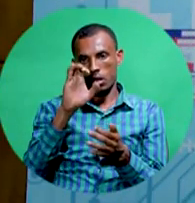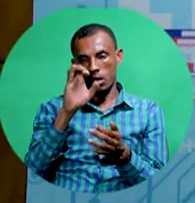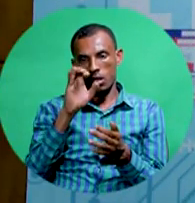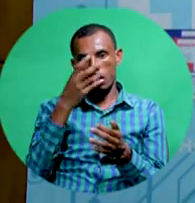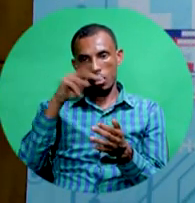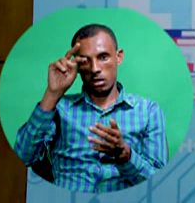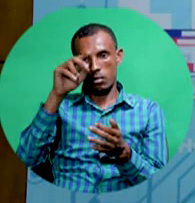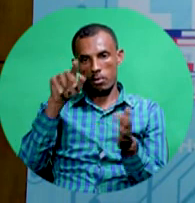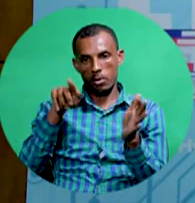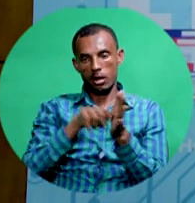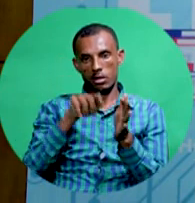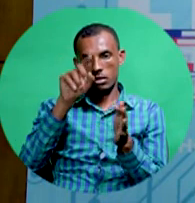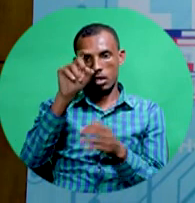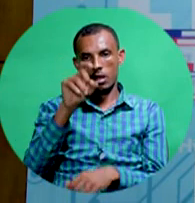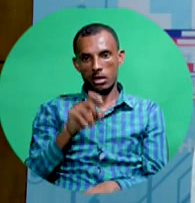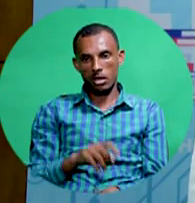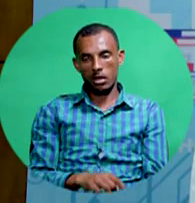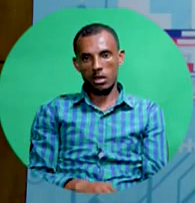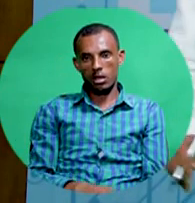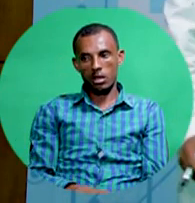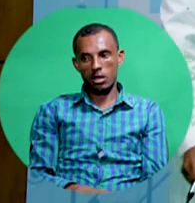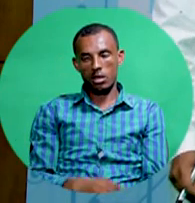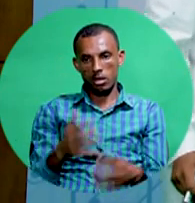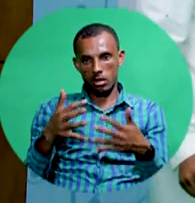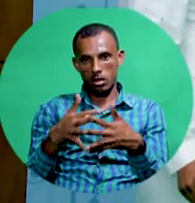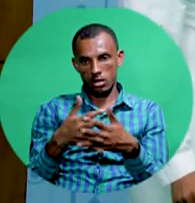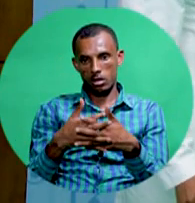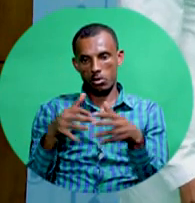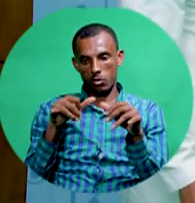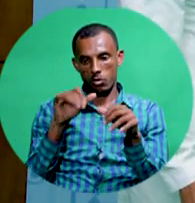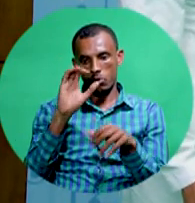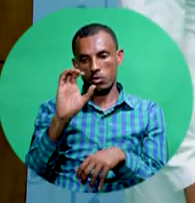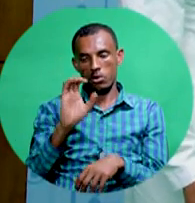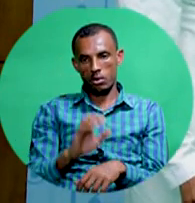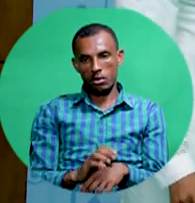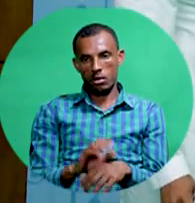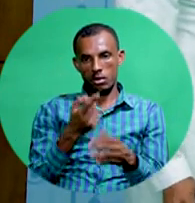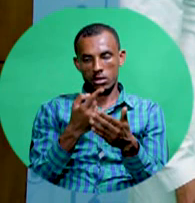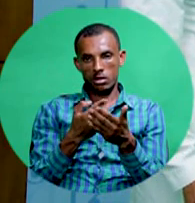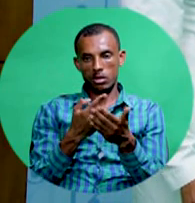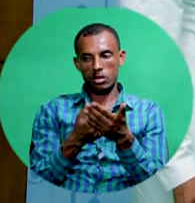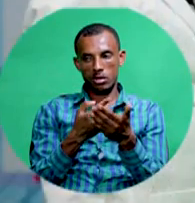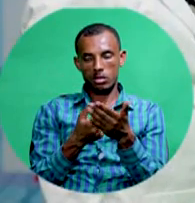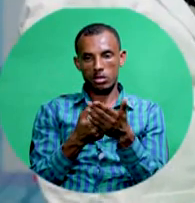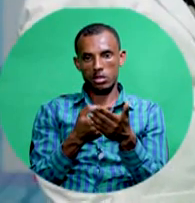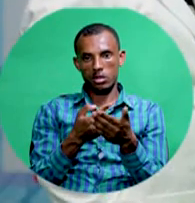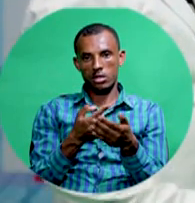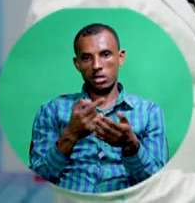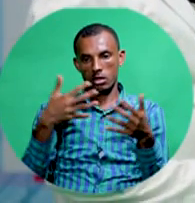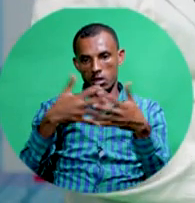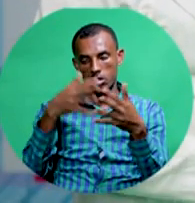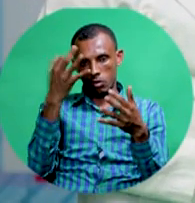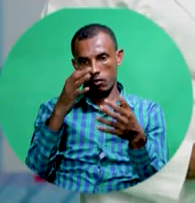x. So don't forget integration constant c. So this is the integration